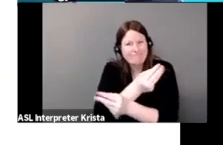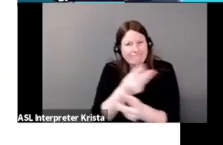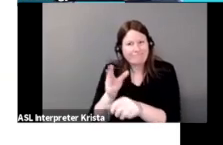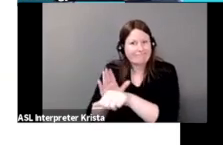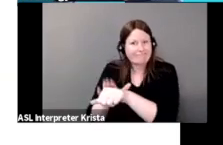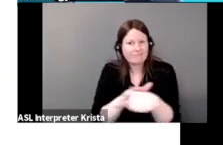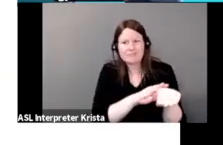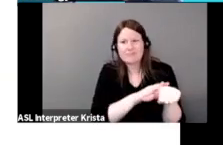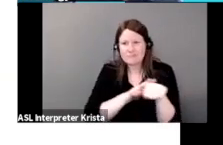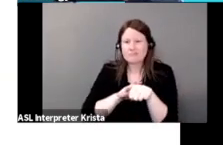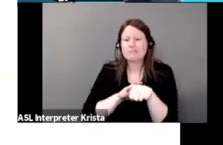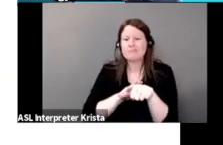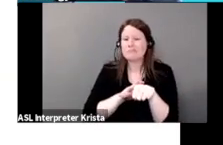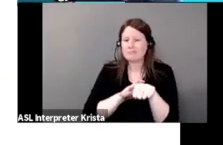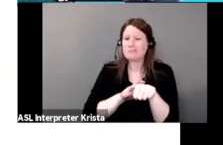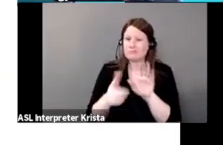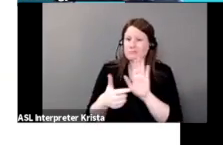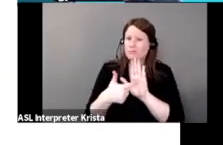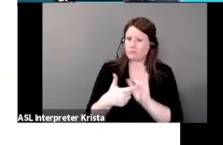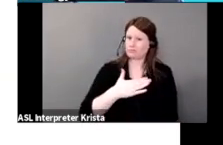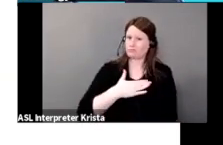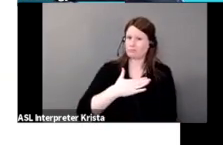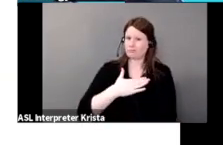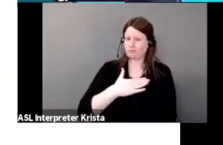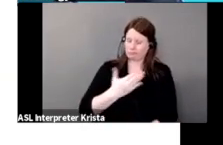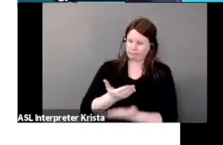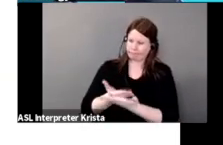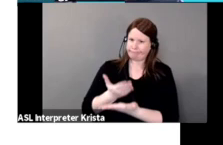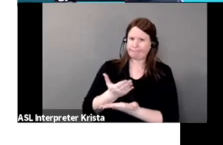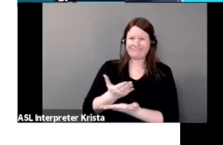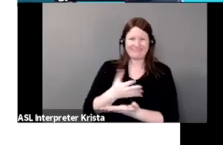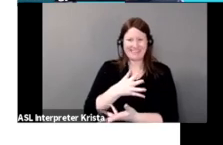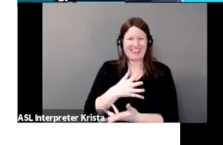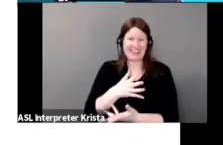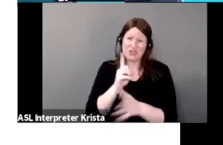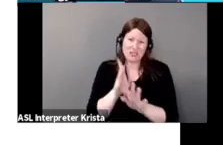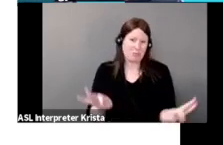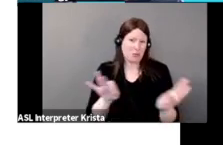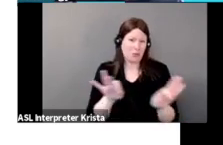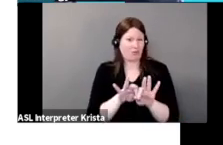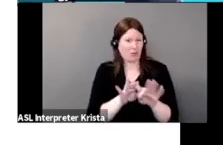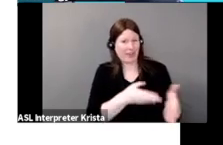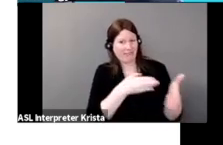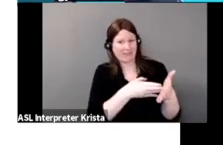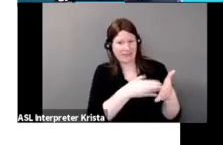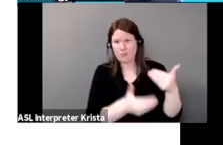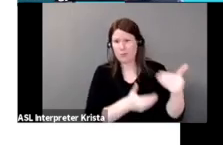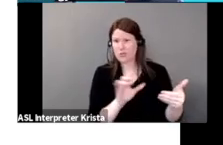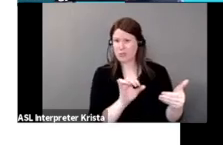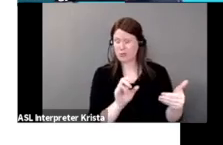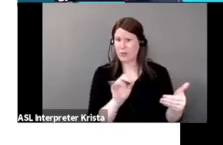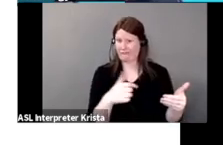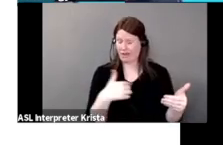whole trademark assertion and litigation process. And marking something appropriately gives